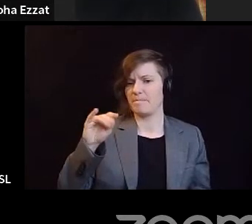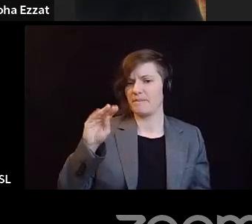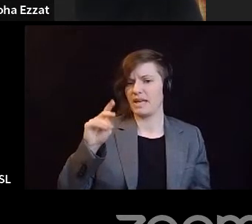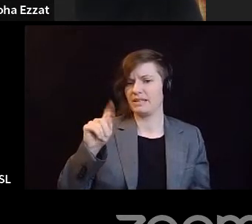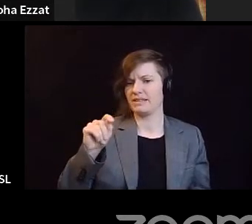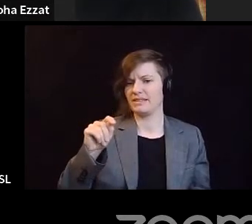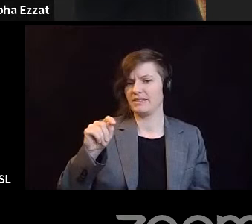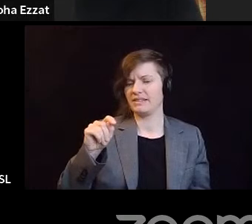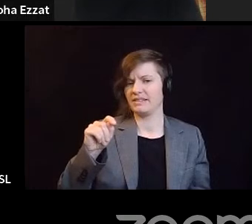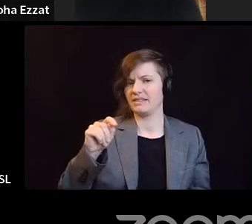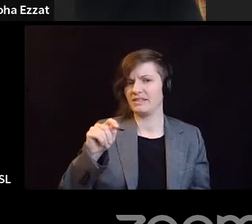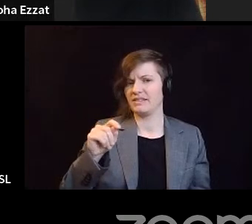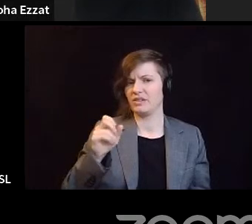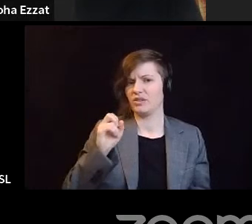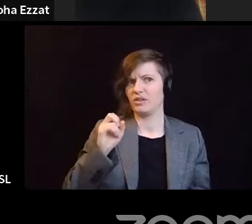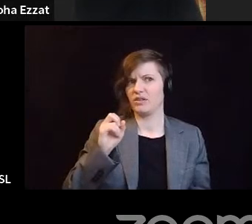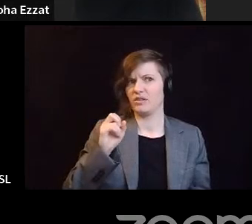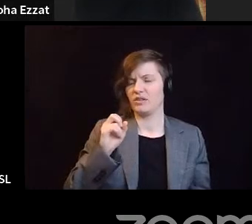freedom fighters